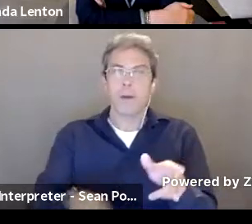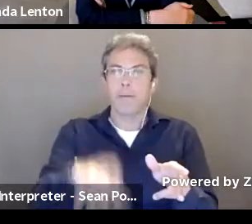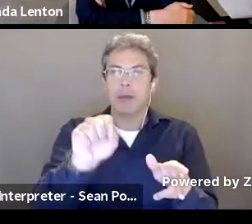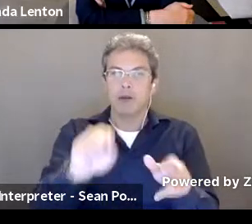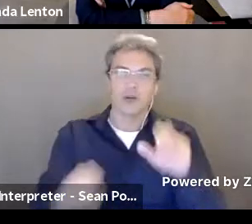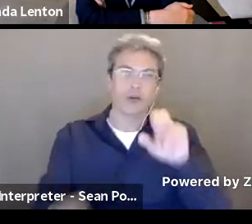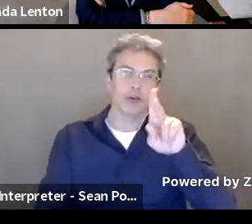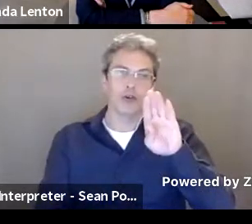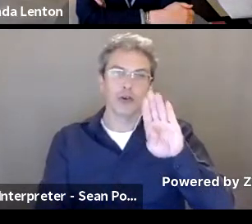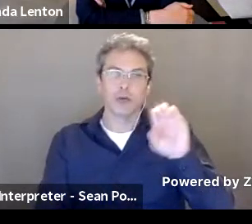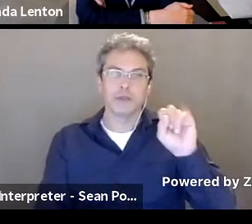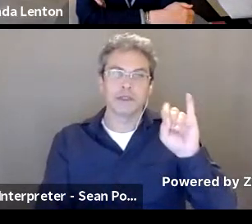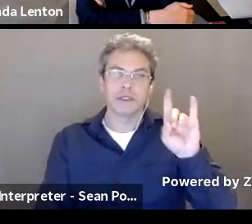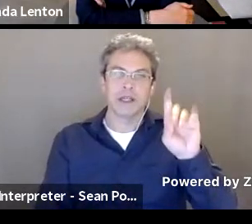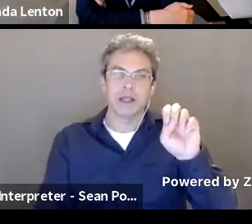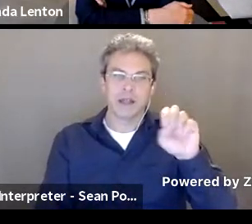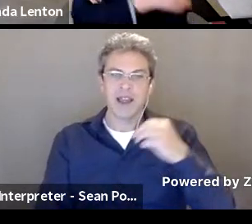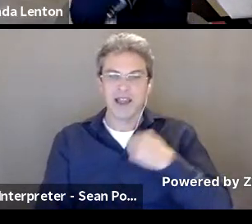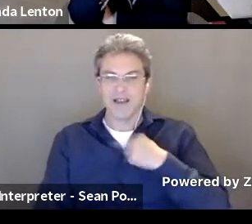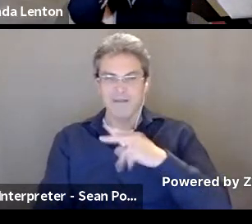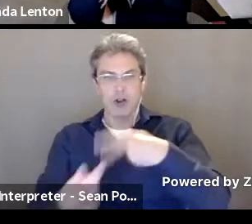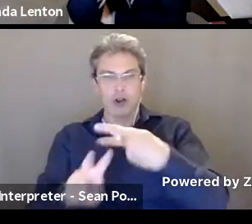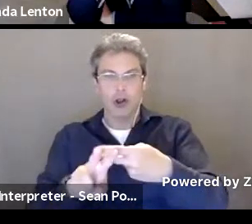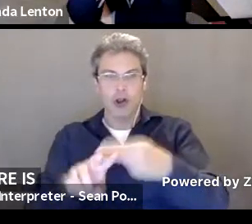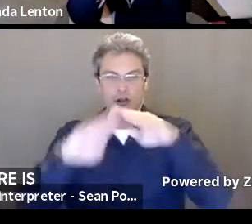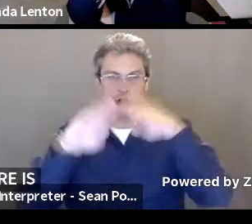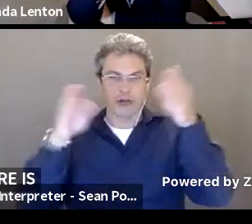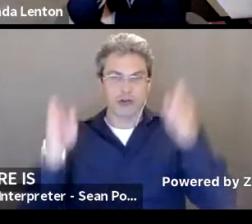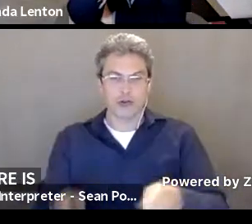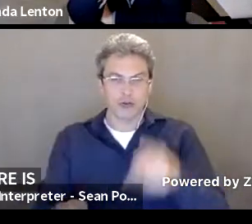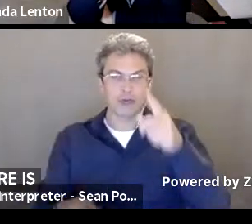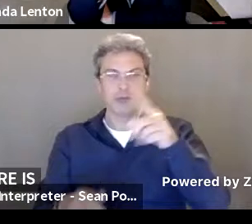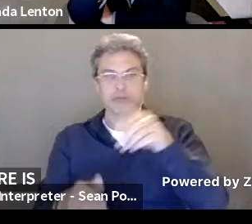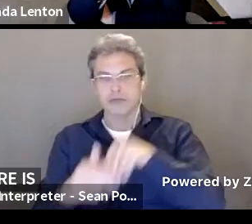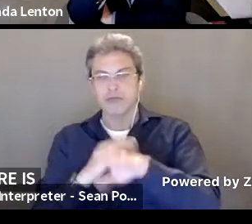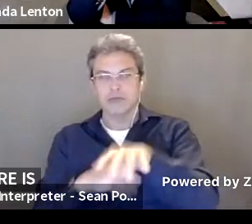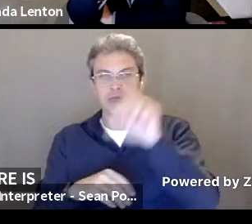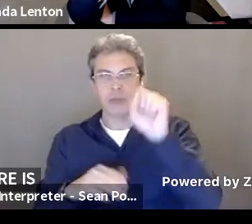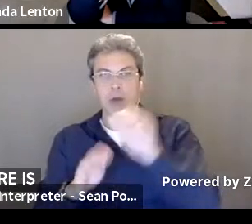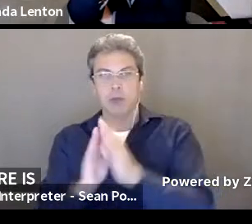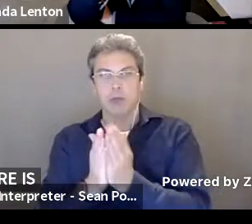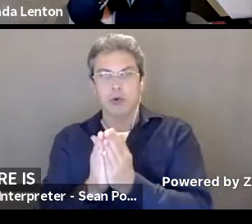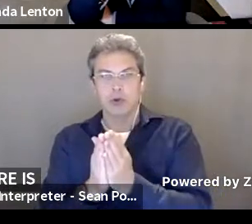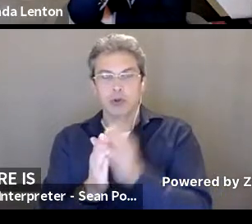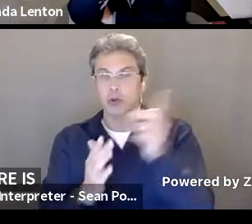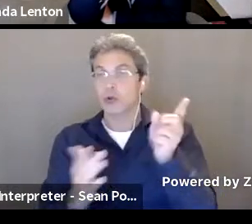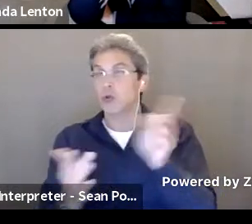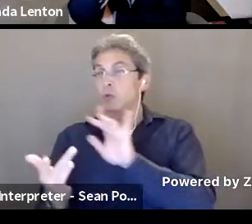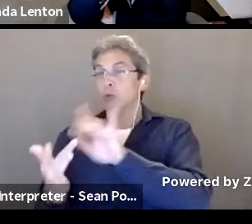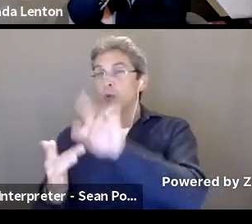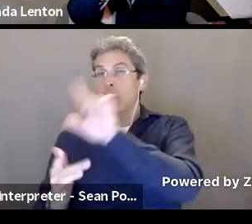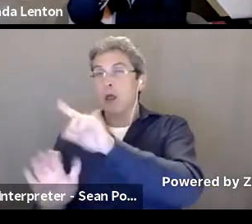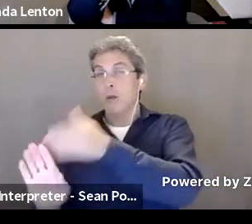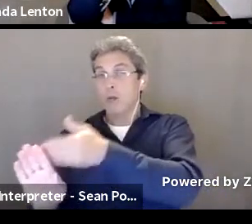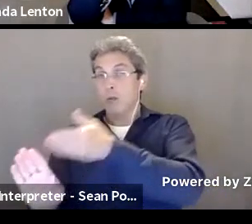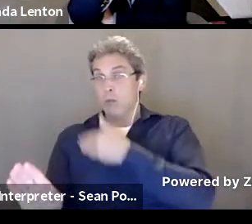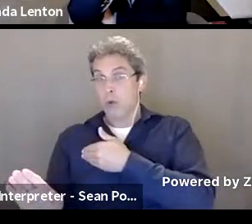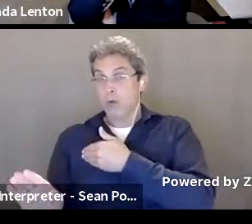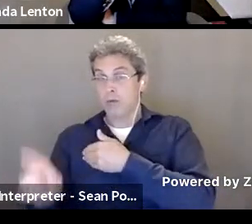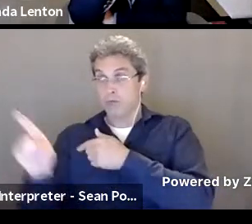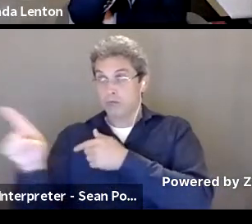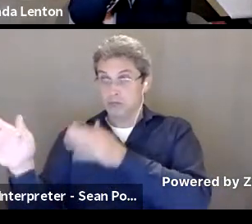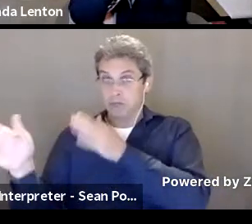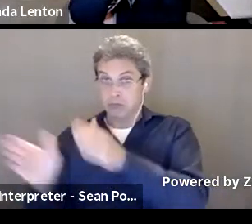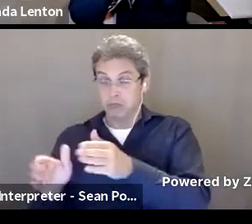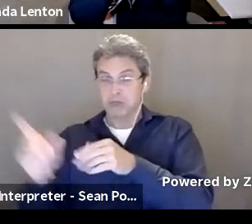special locker that you can pick up books from if you contact the libraries in advance to ask to take that book out, and if it's something